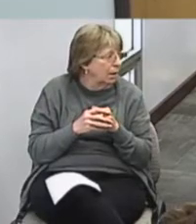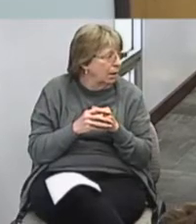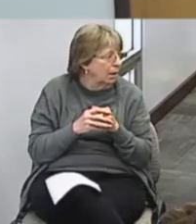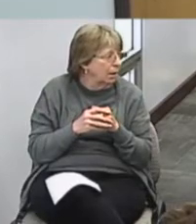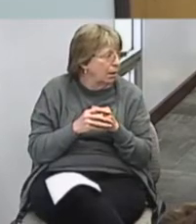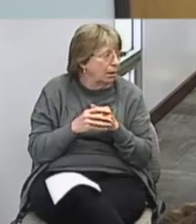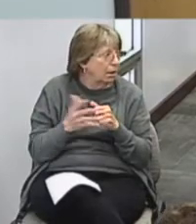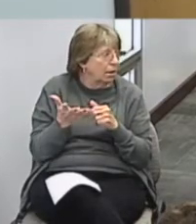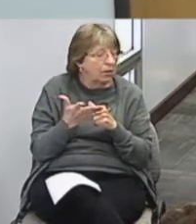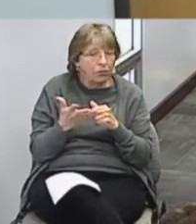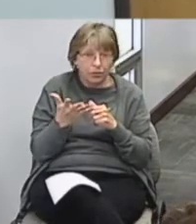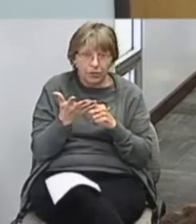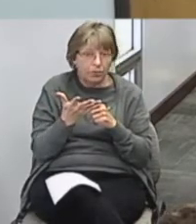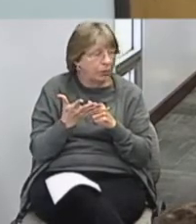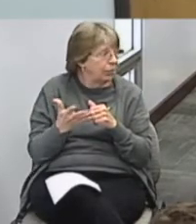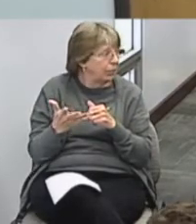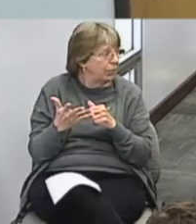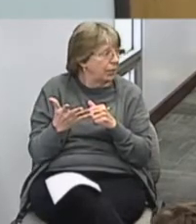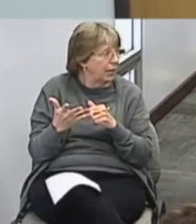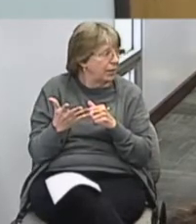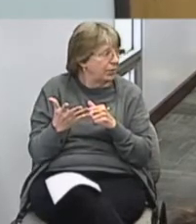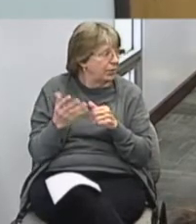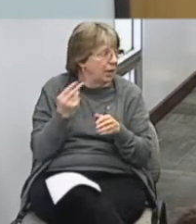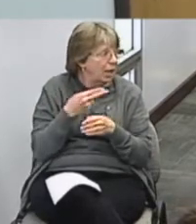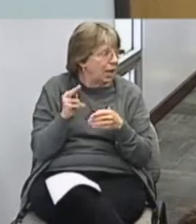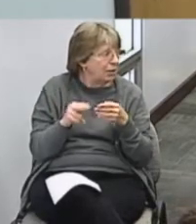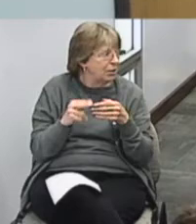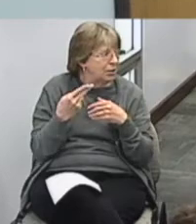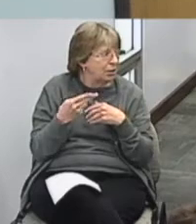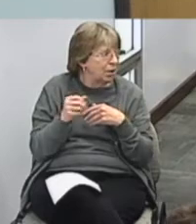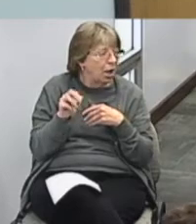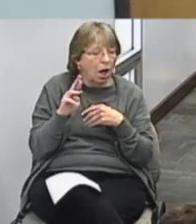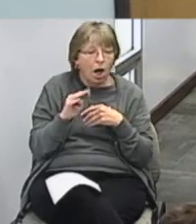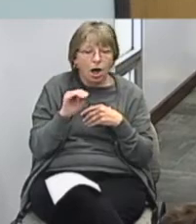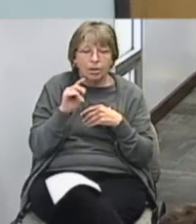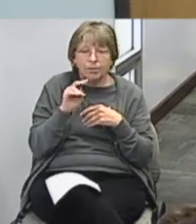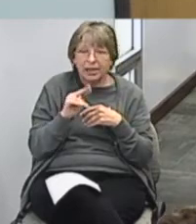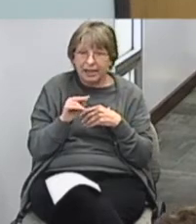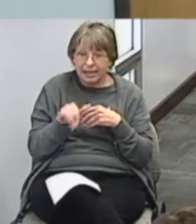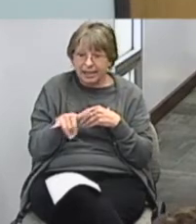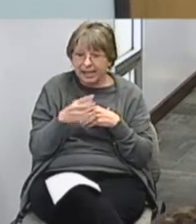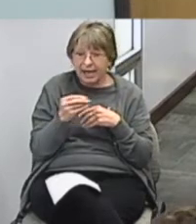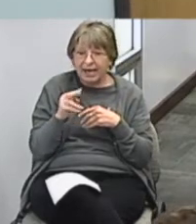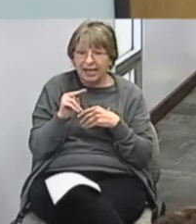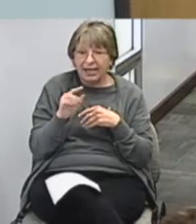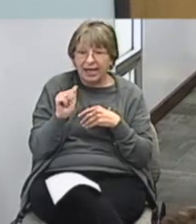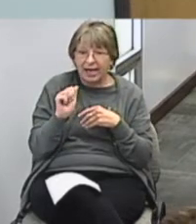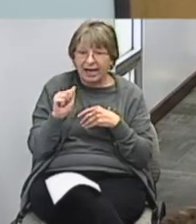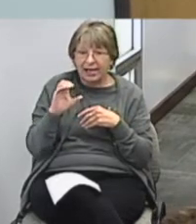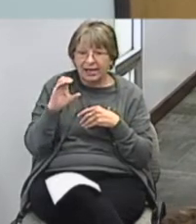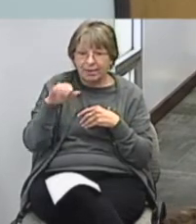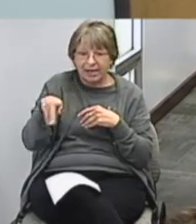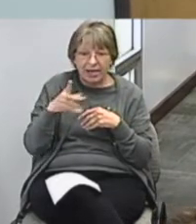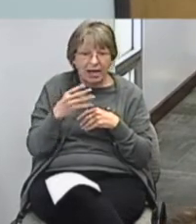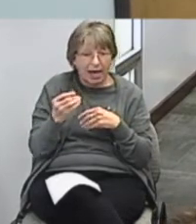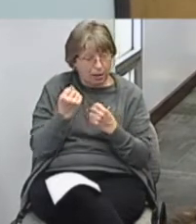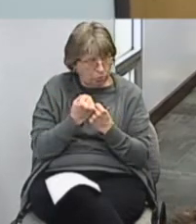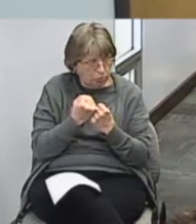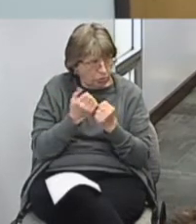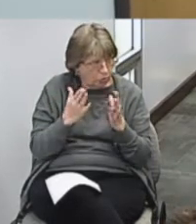this entity, the Hutch and Harmony and the NAACP, and of course supporters in the